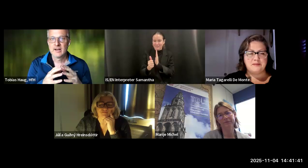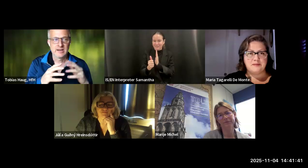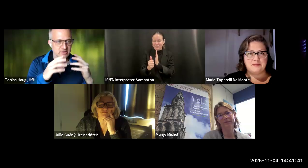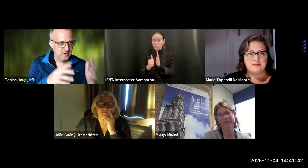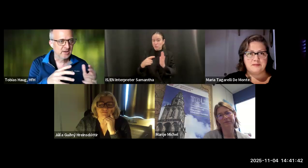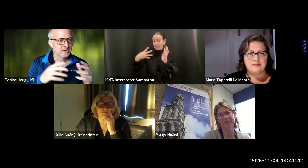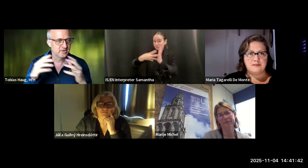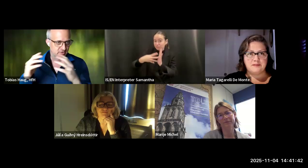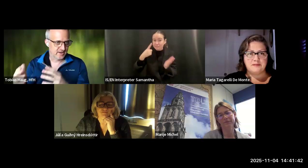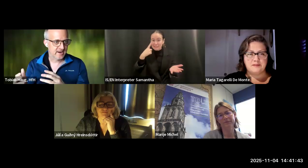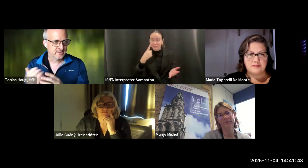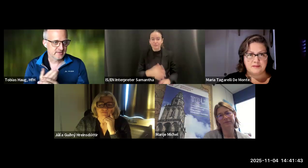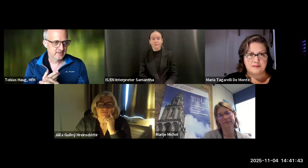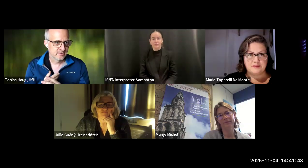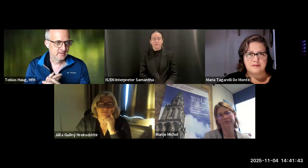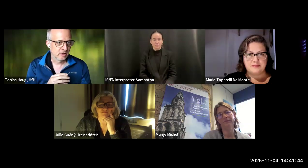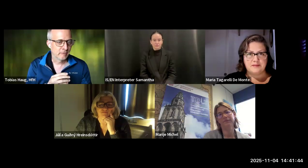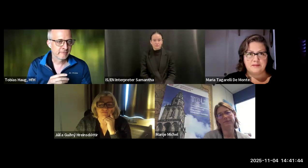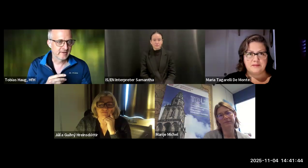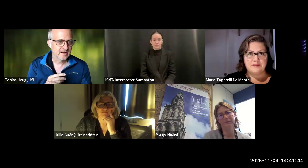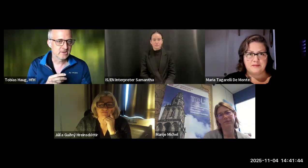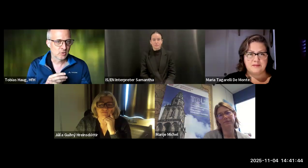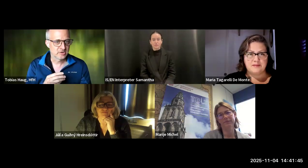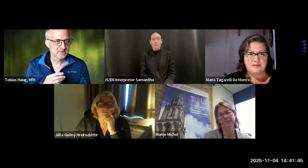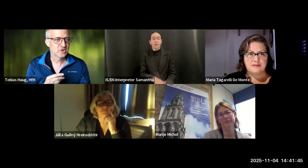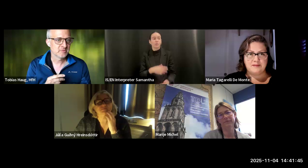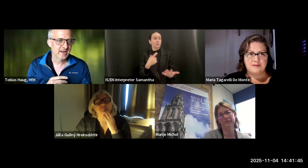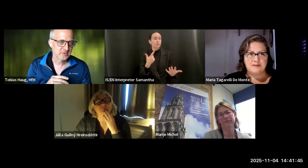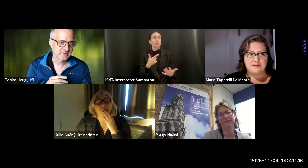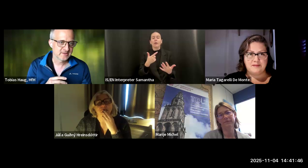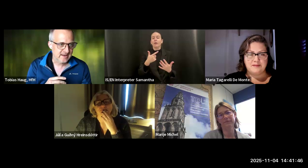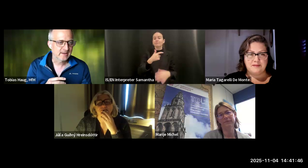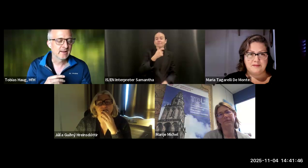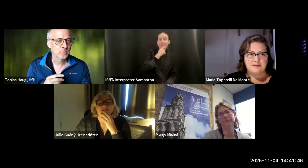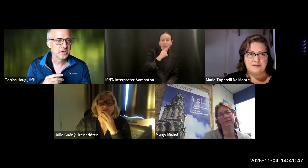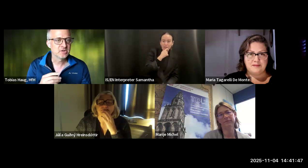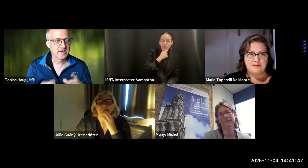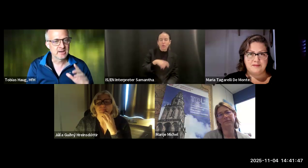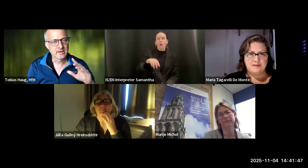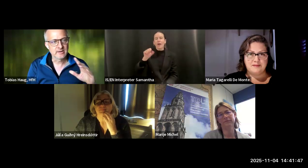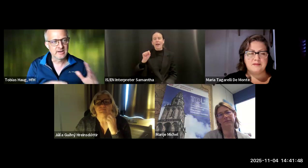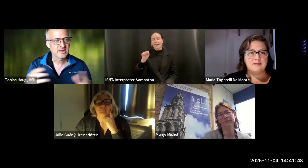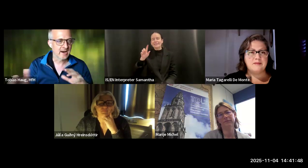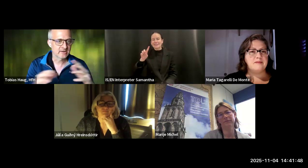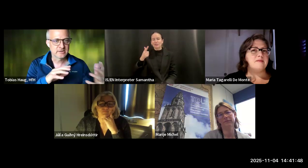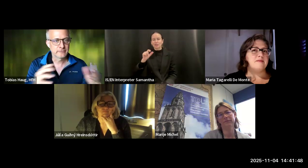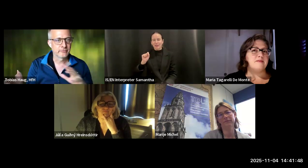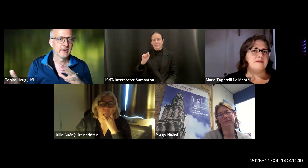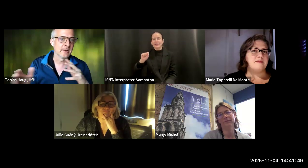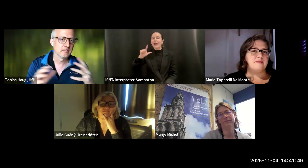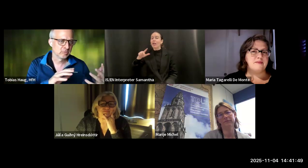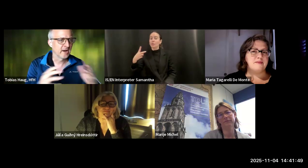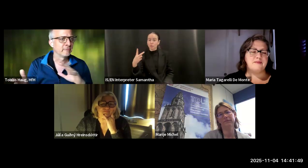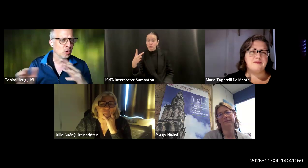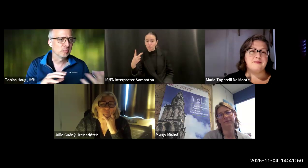do speakers or signers of English or Swiss German Sign Language as a second language in